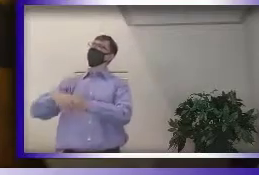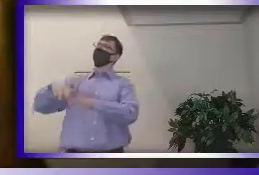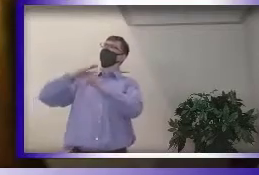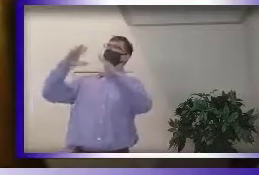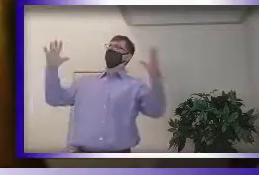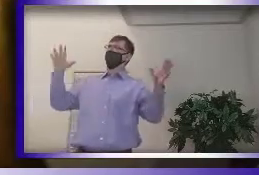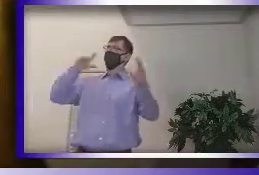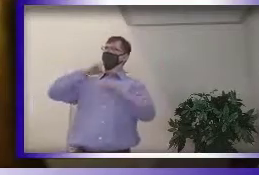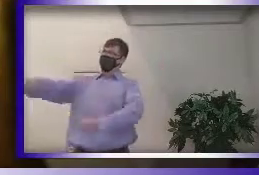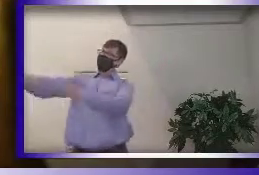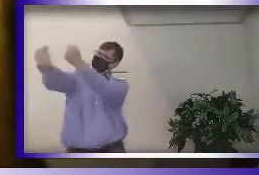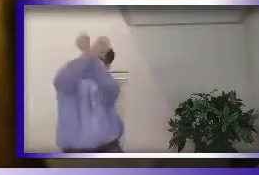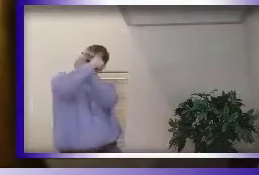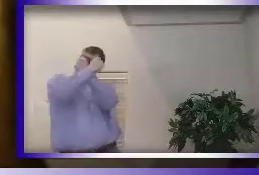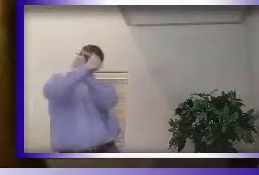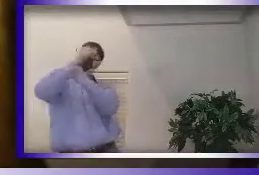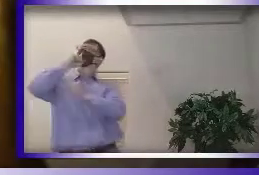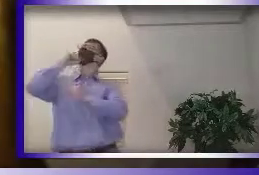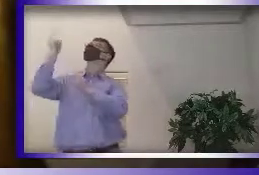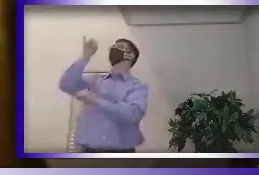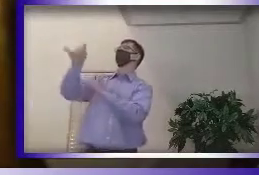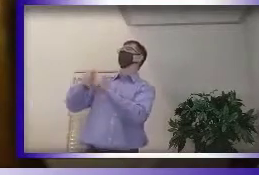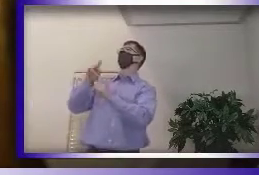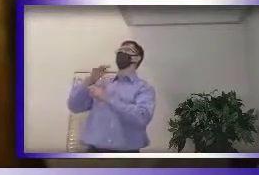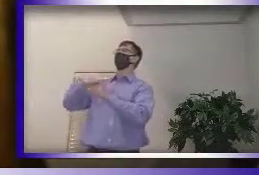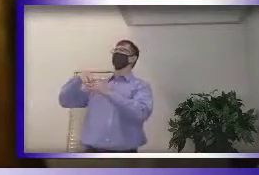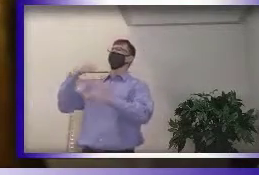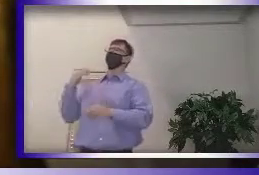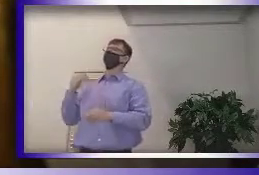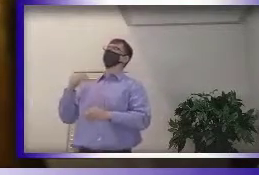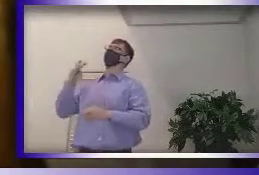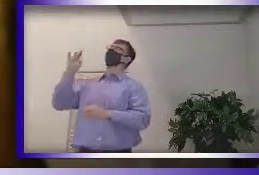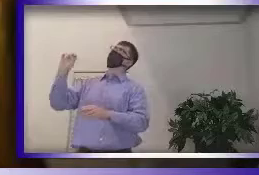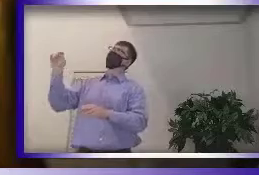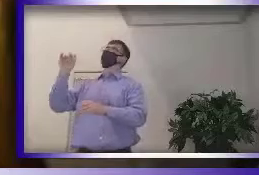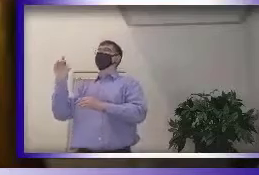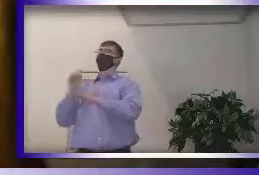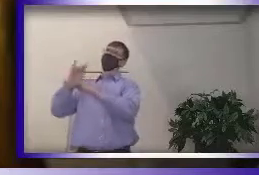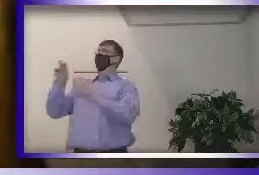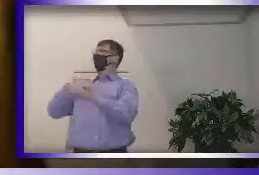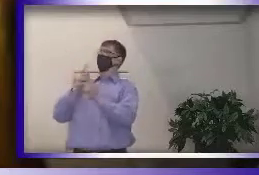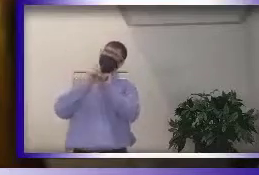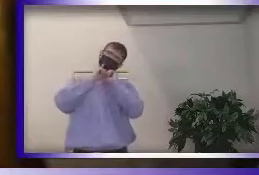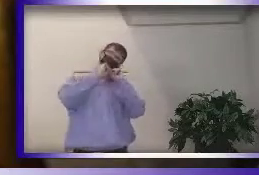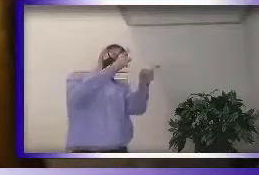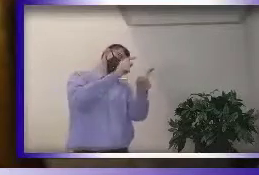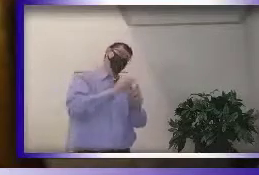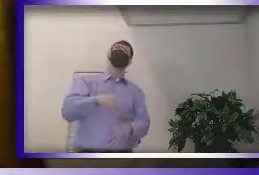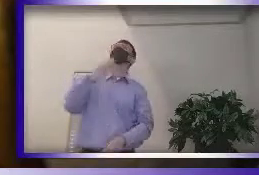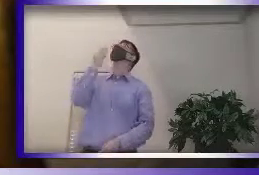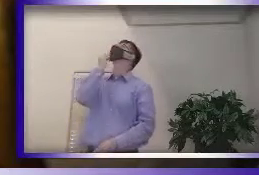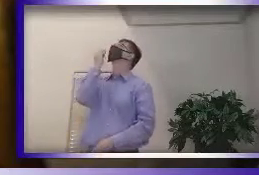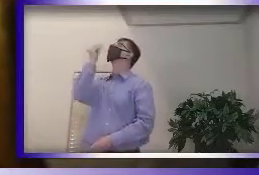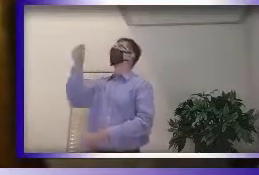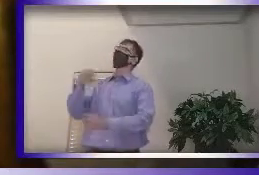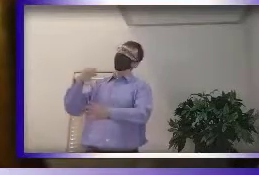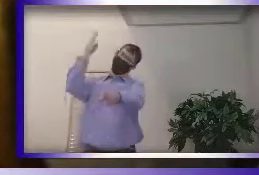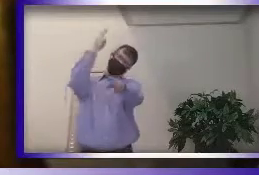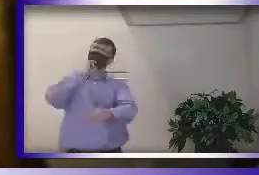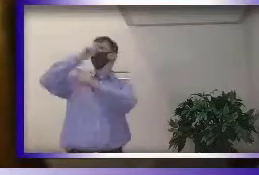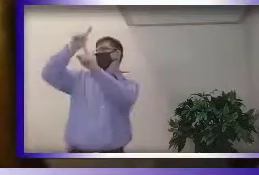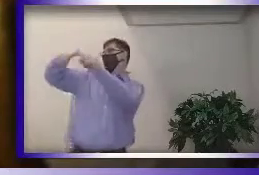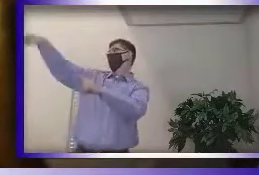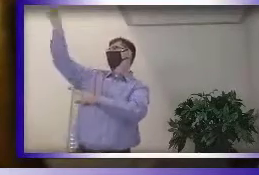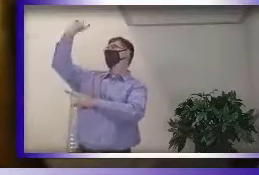old name, they will check and see if they have the right name eventually. There's nothing wrong with Kathy. One of my heroes is Reverend